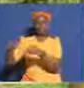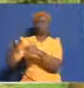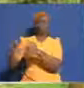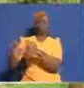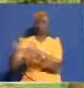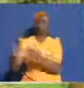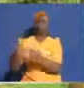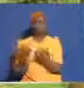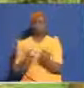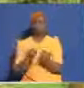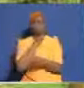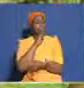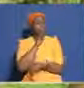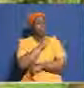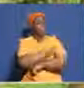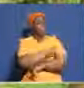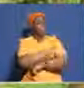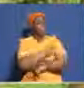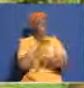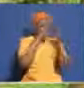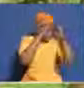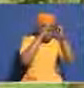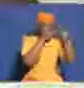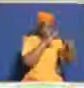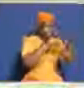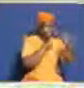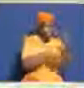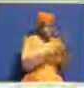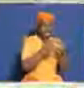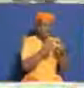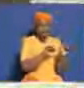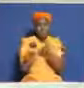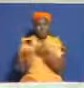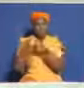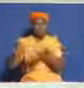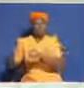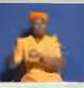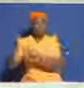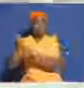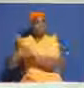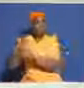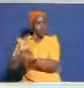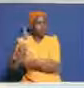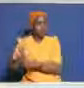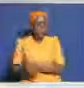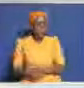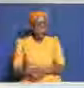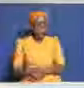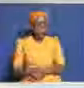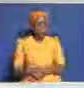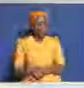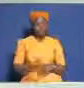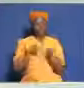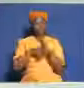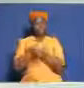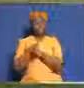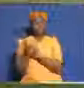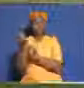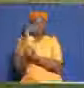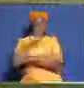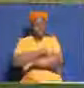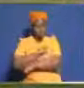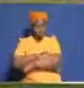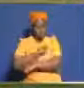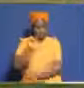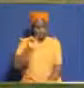amesoma saa ngapi, amemaliza saa ngapi ndio akaenda kwa boda. At St. Augustine Bondeni Secondary School in Saboti constituency,